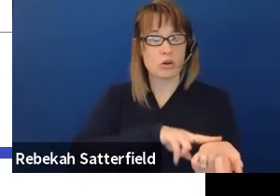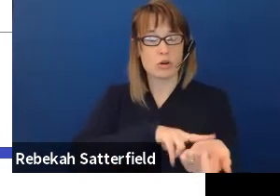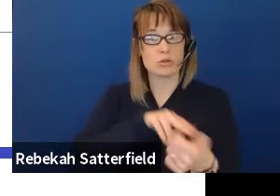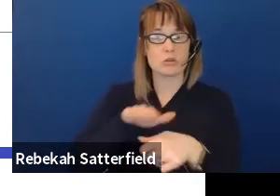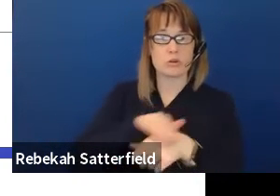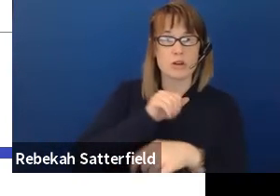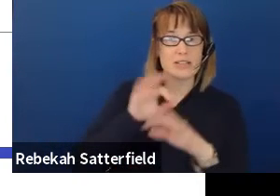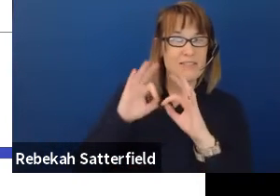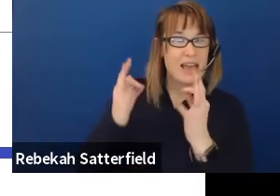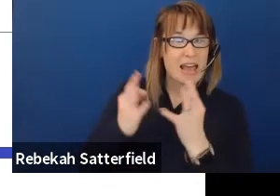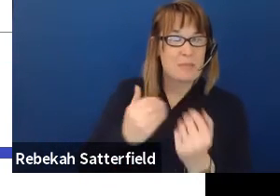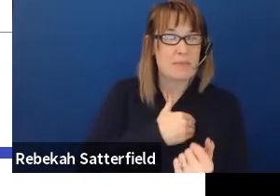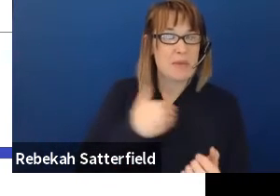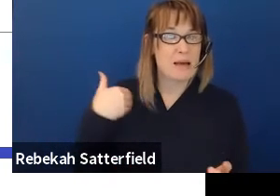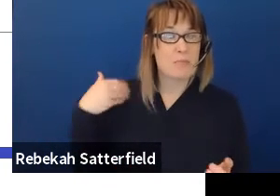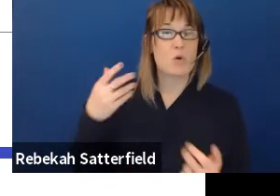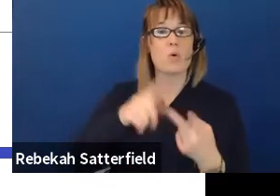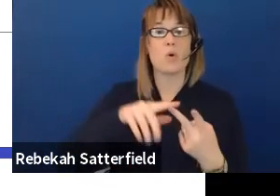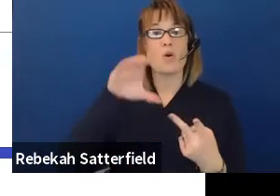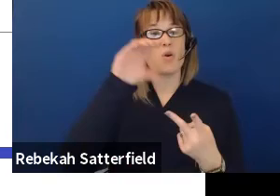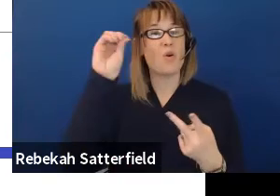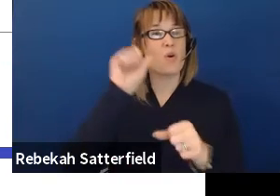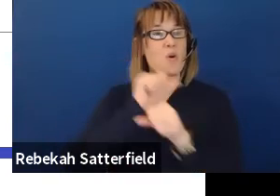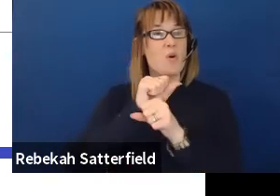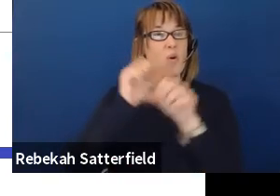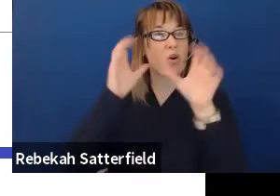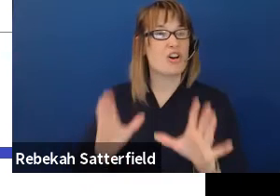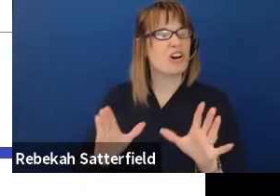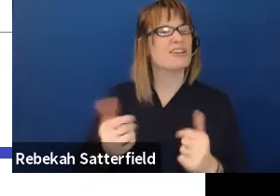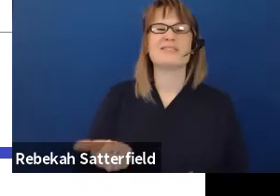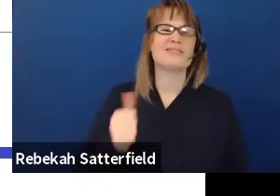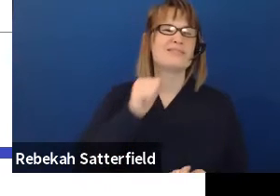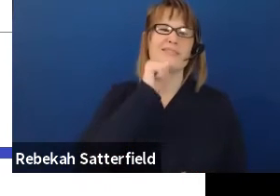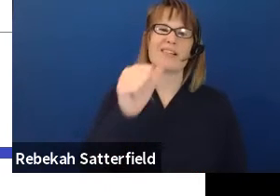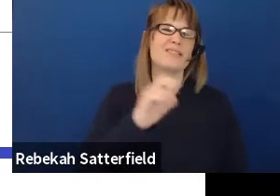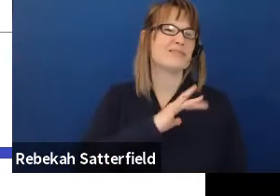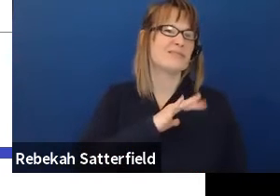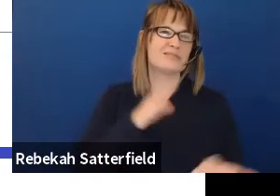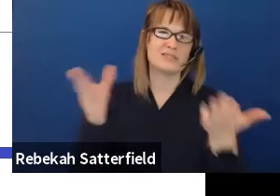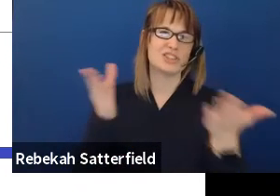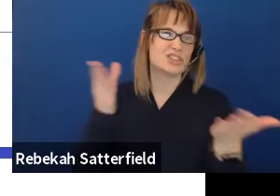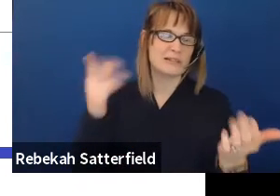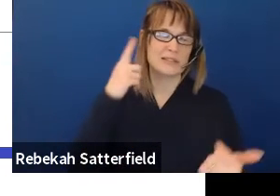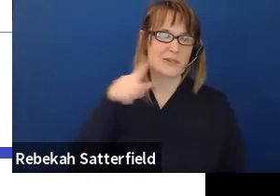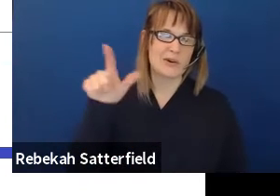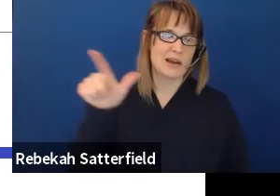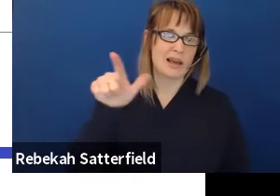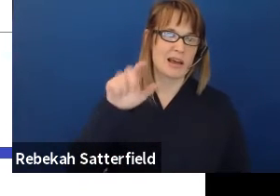uses a family member to interpret, it really triggers a disservice to the LEP, but even